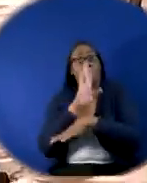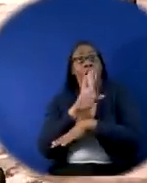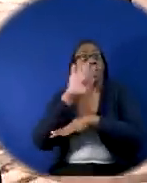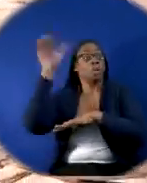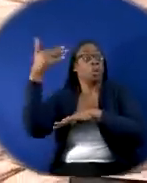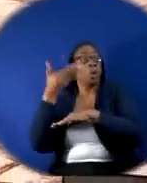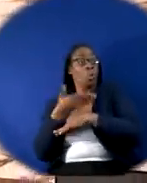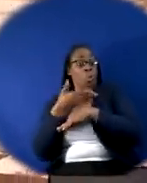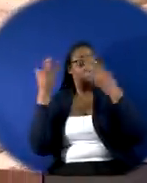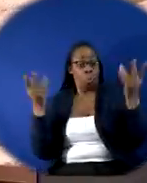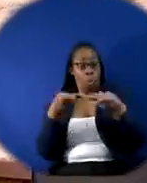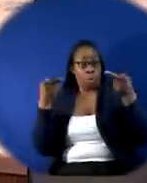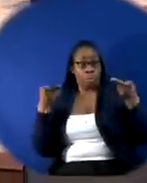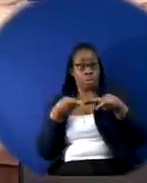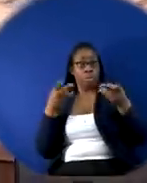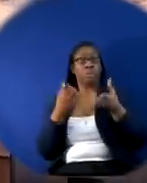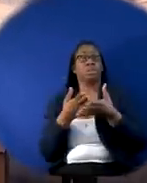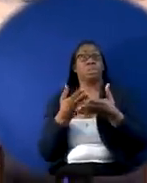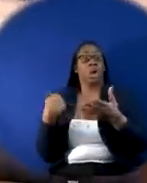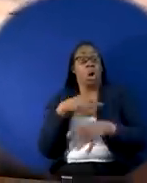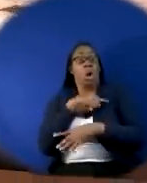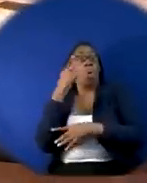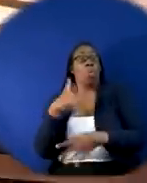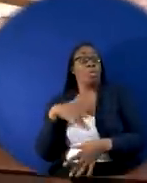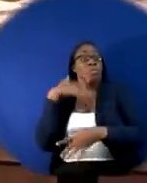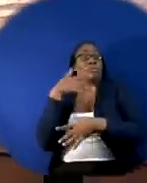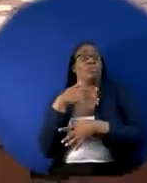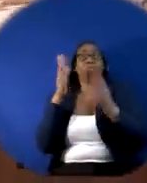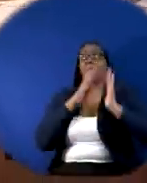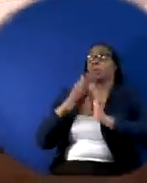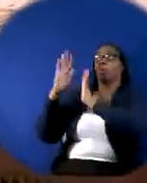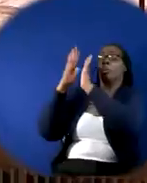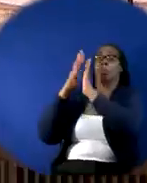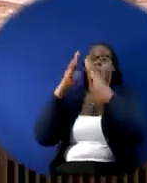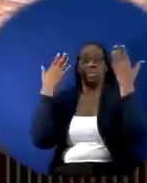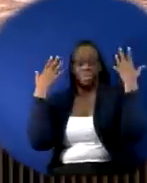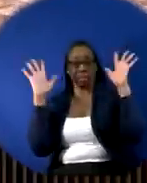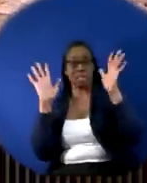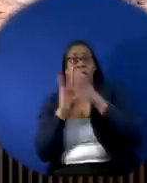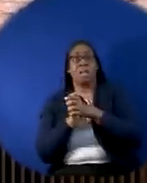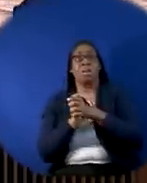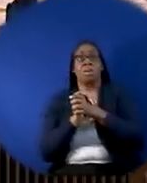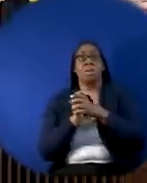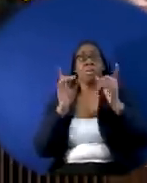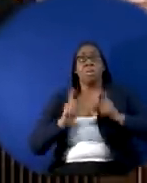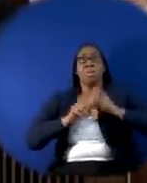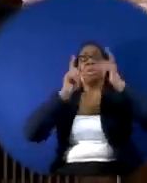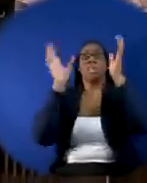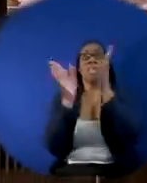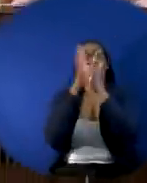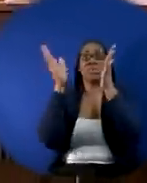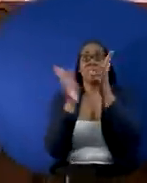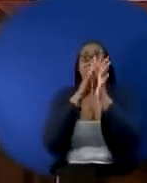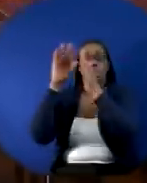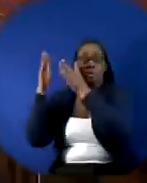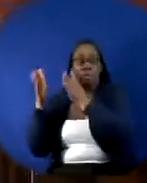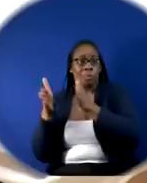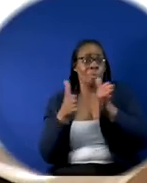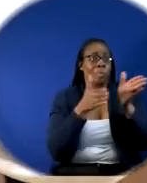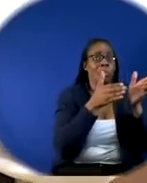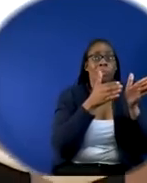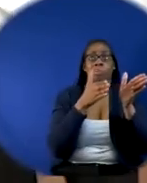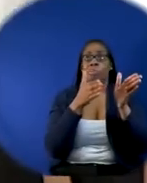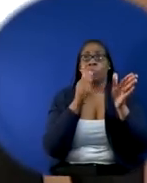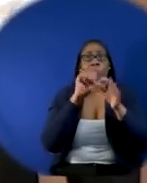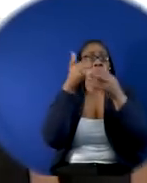this place. We feel your presence already, and we showed up to give you glory, God. So move how you want to move,